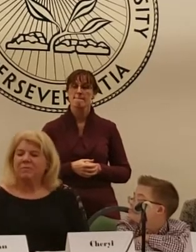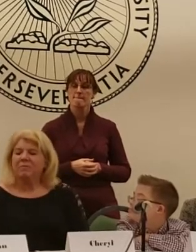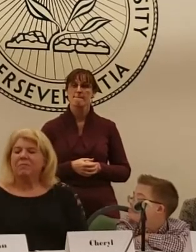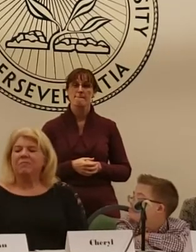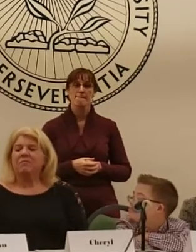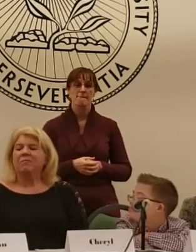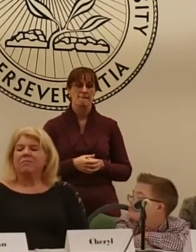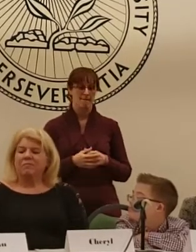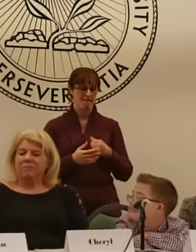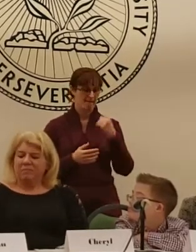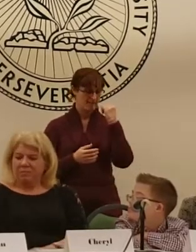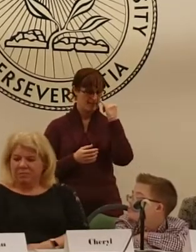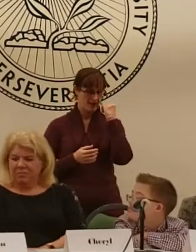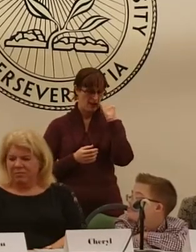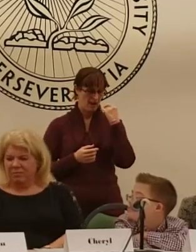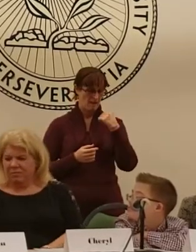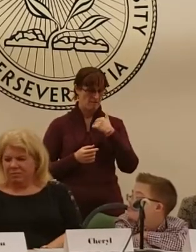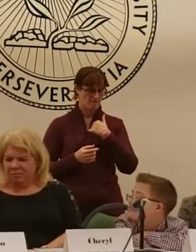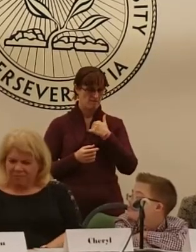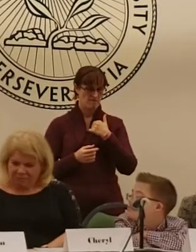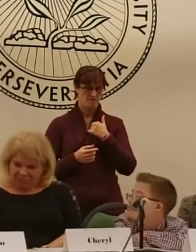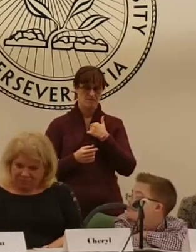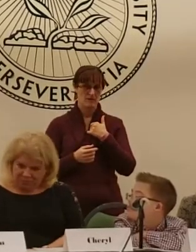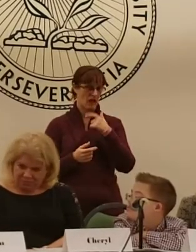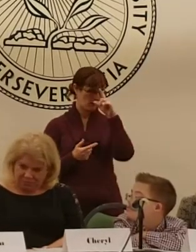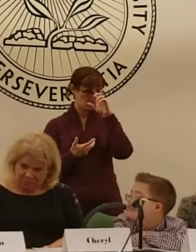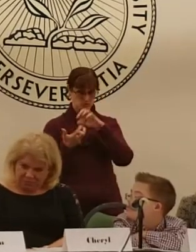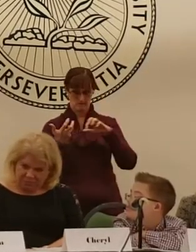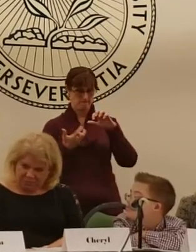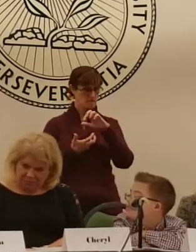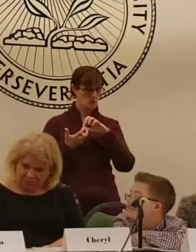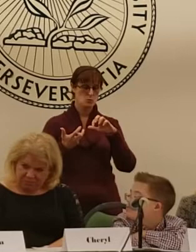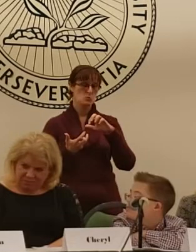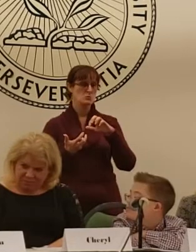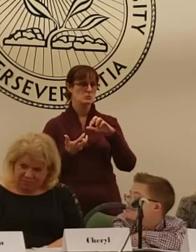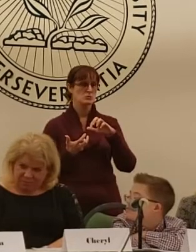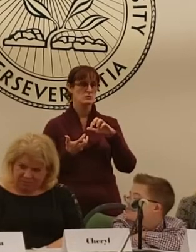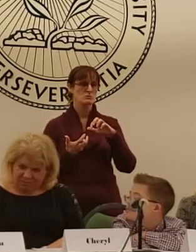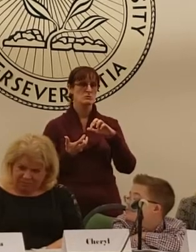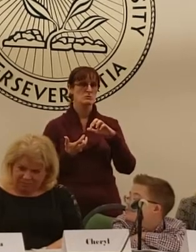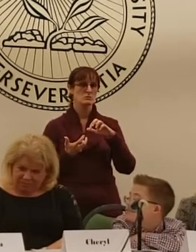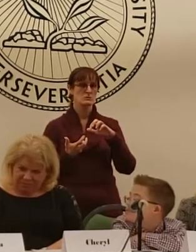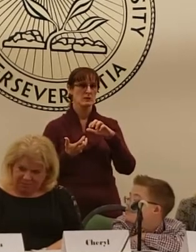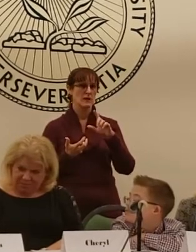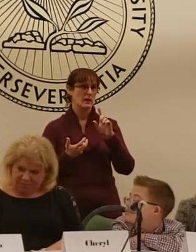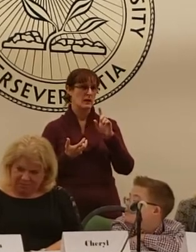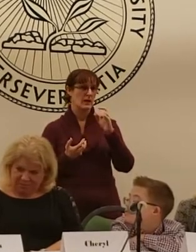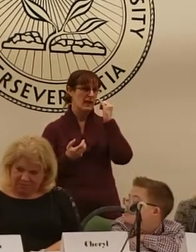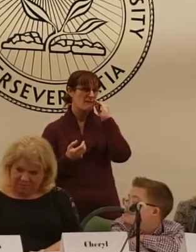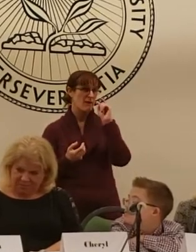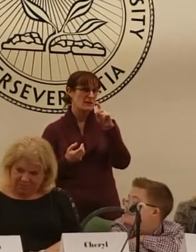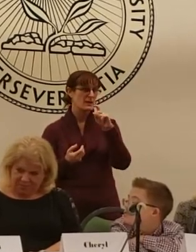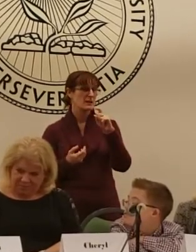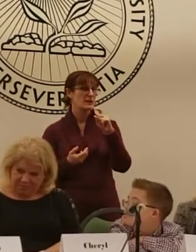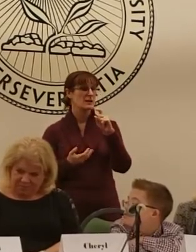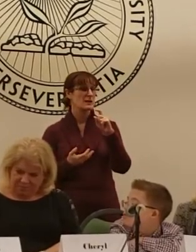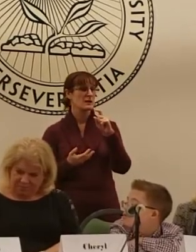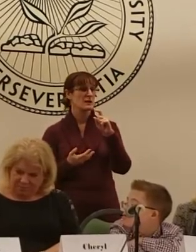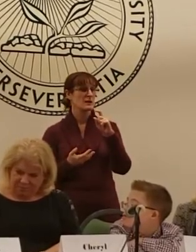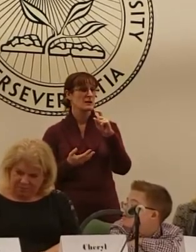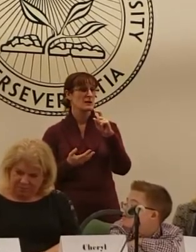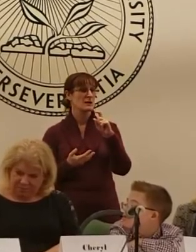when I got their confused or needed